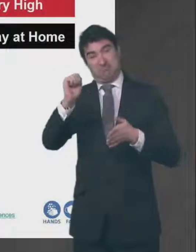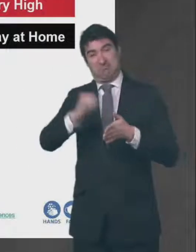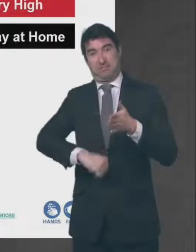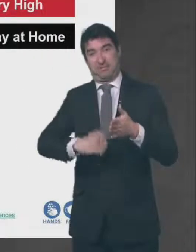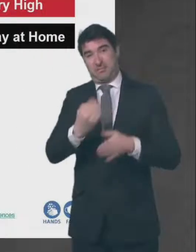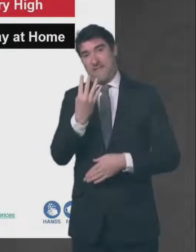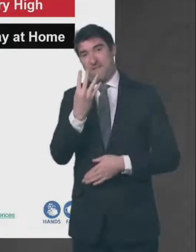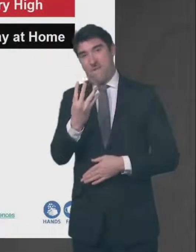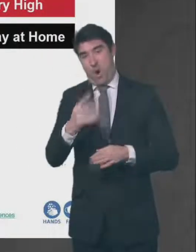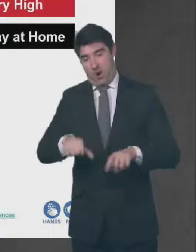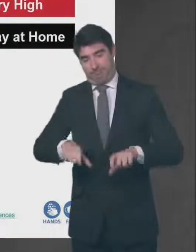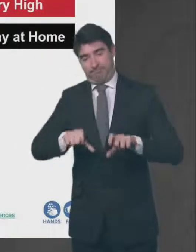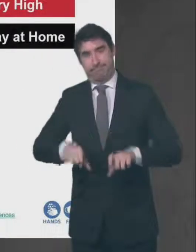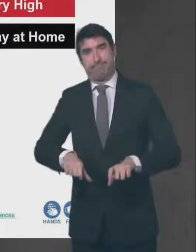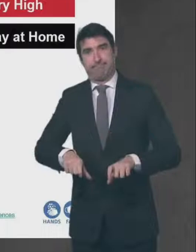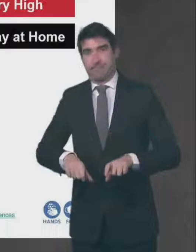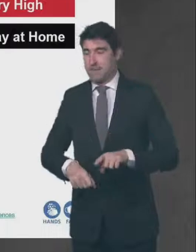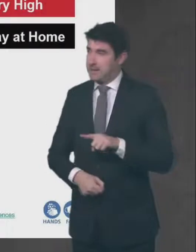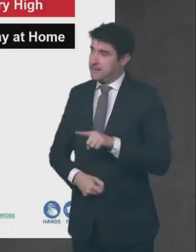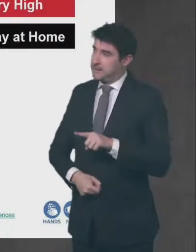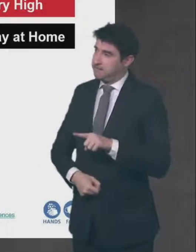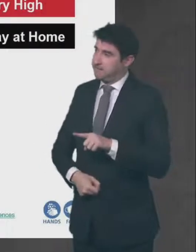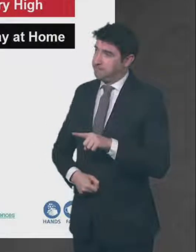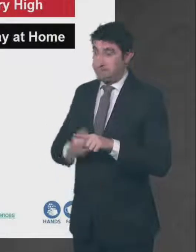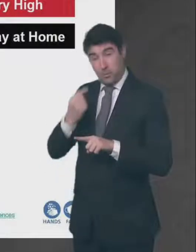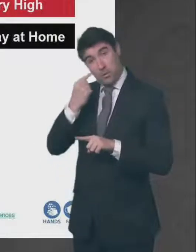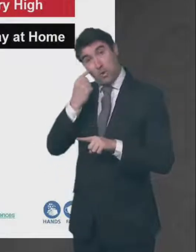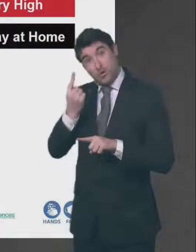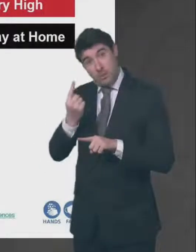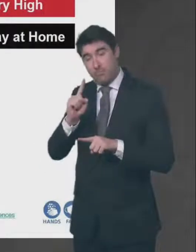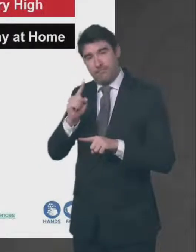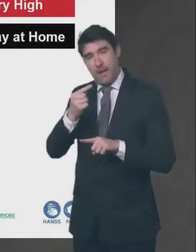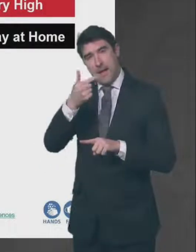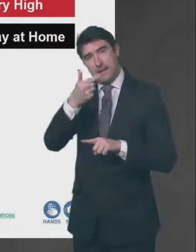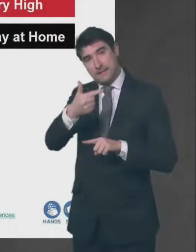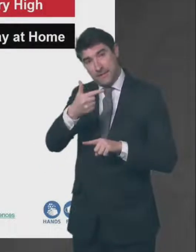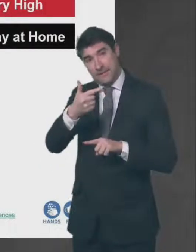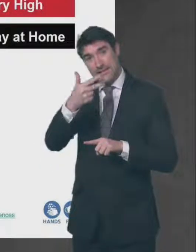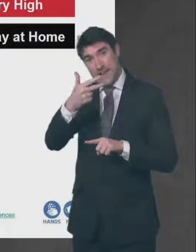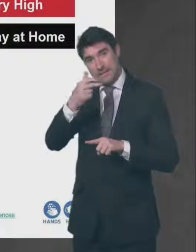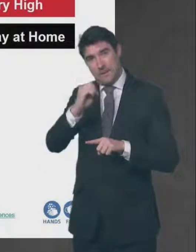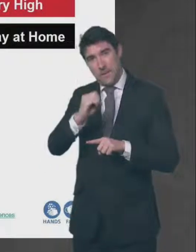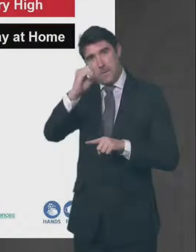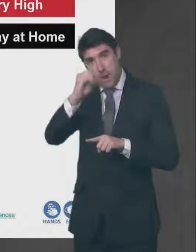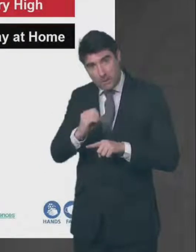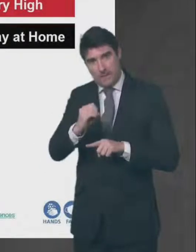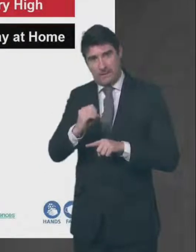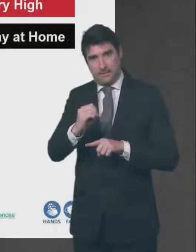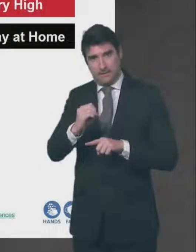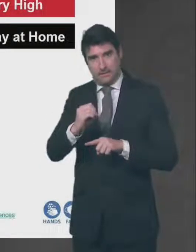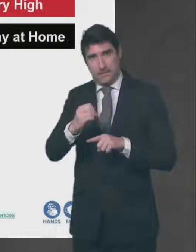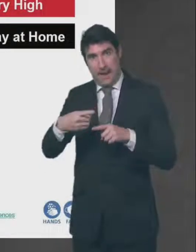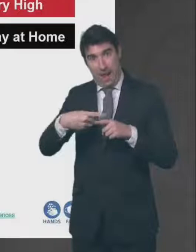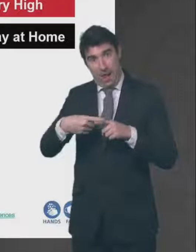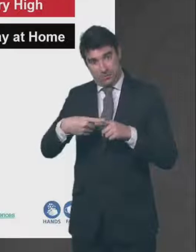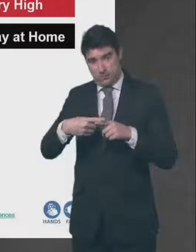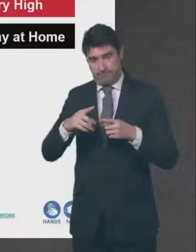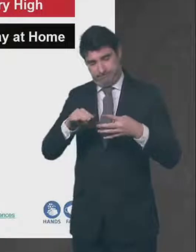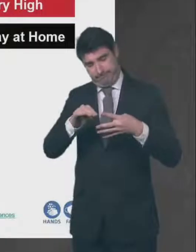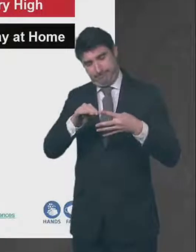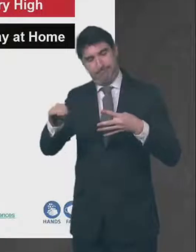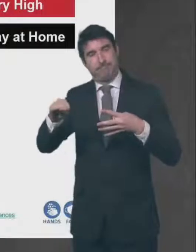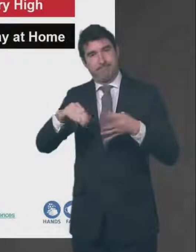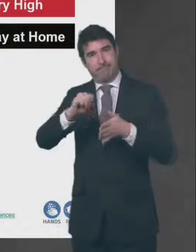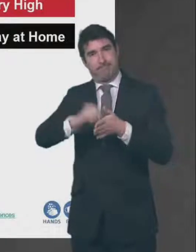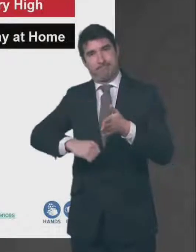are as of tomorrow being placed into tier 4, with a small minority remaining in tier 3 and